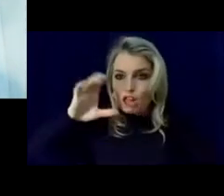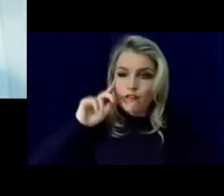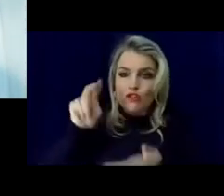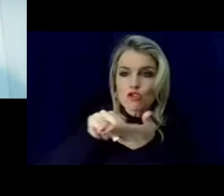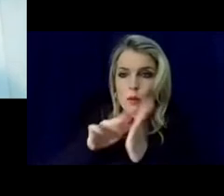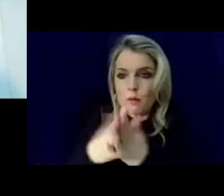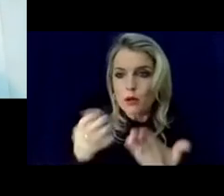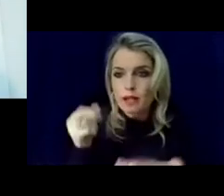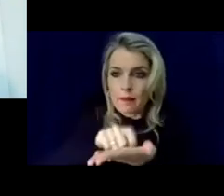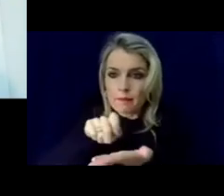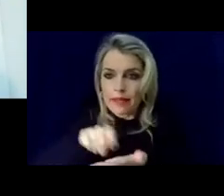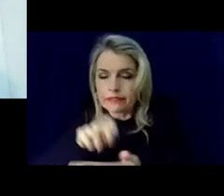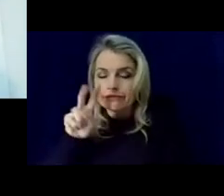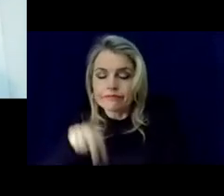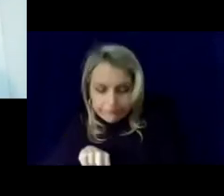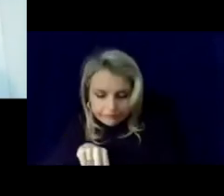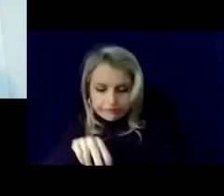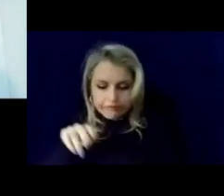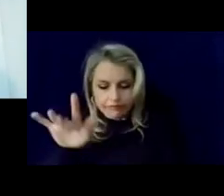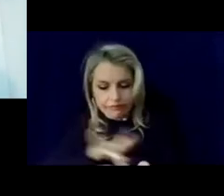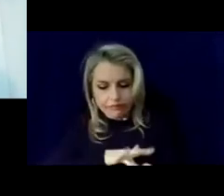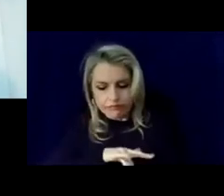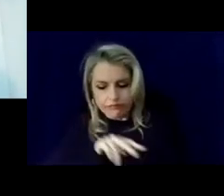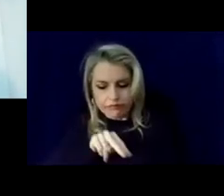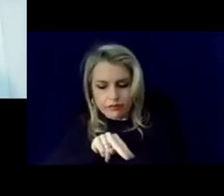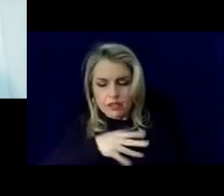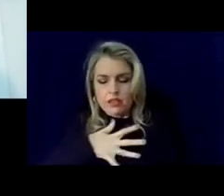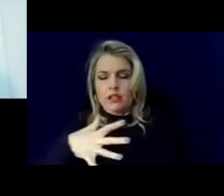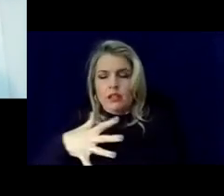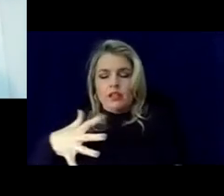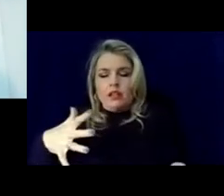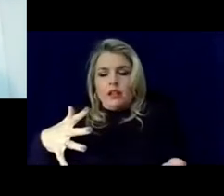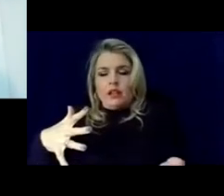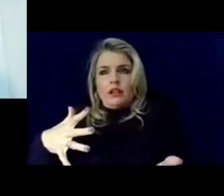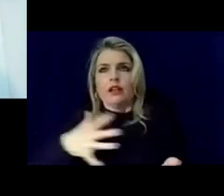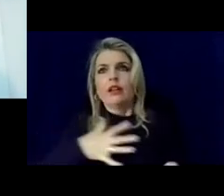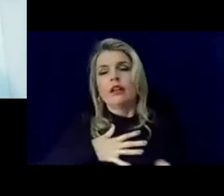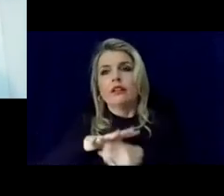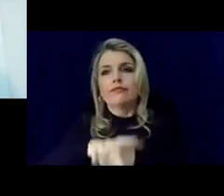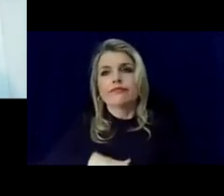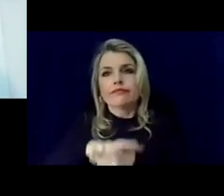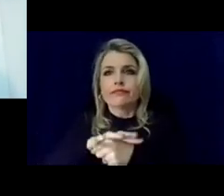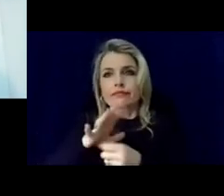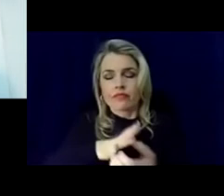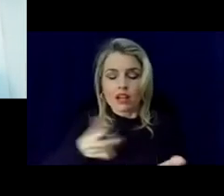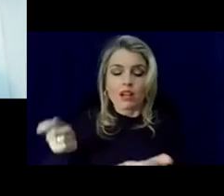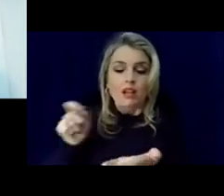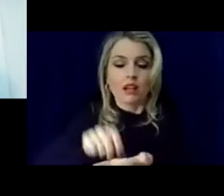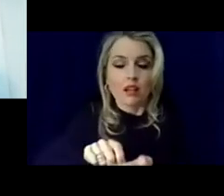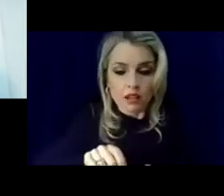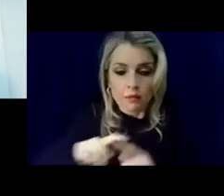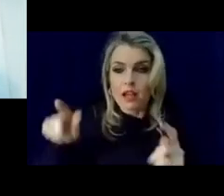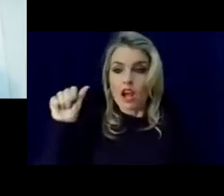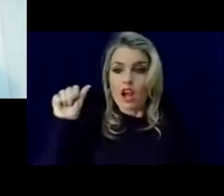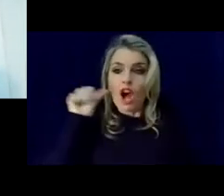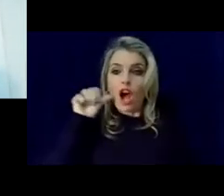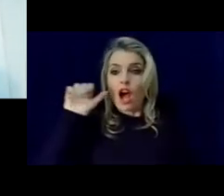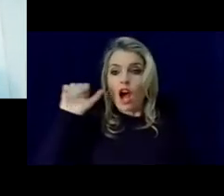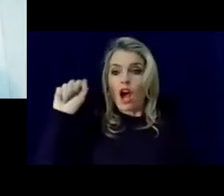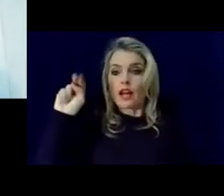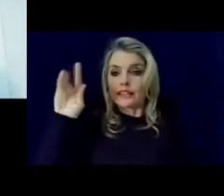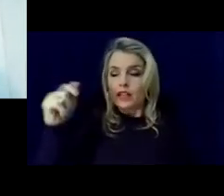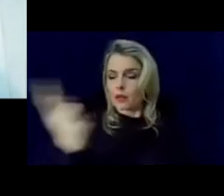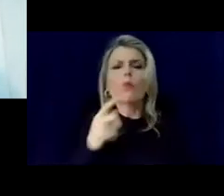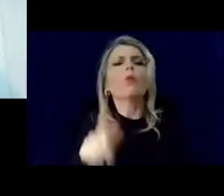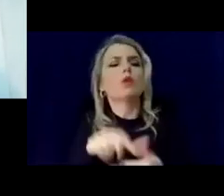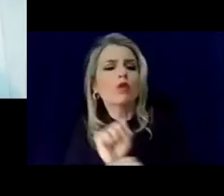She stares down at a blank page, exasperated. She lifts her pen to press point to paper, but Anika interrupts. What are you working